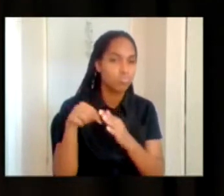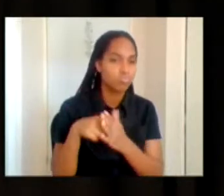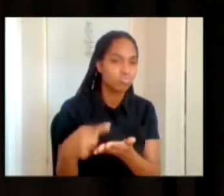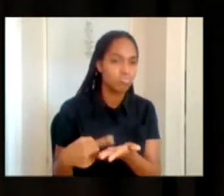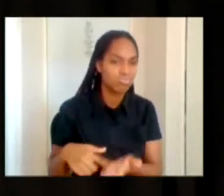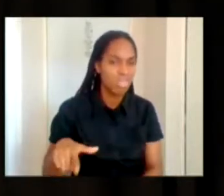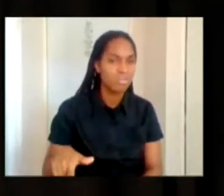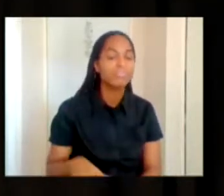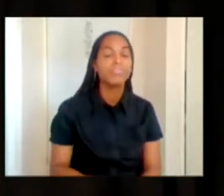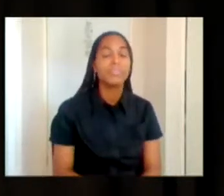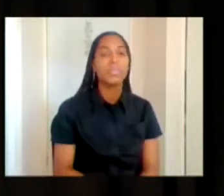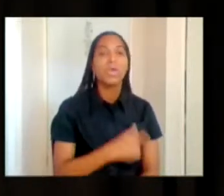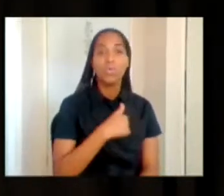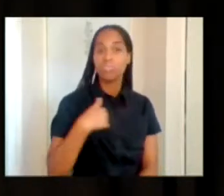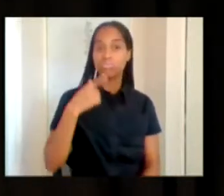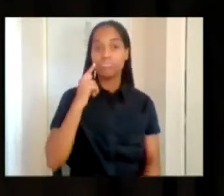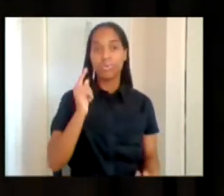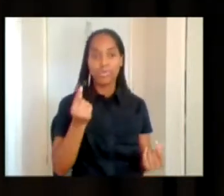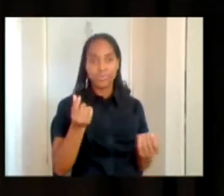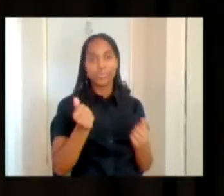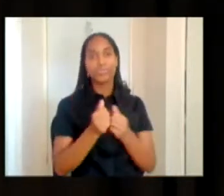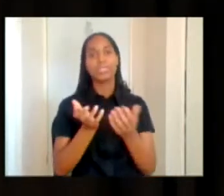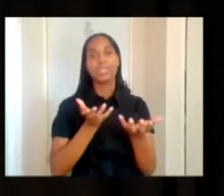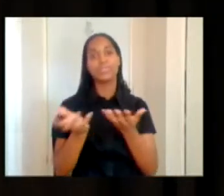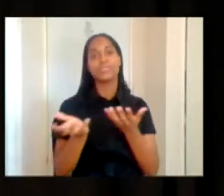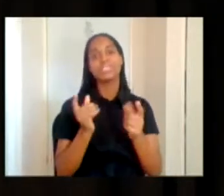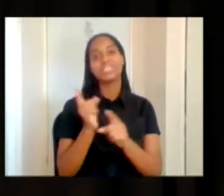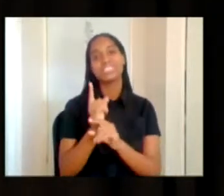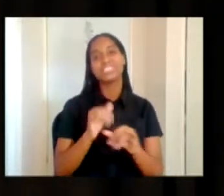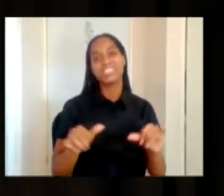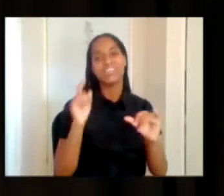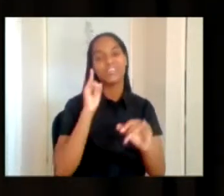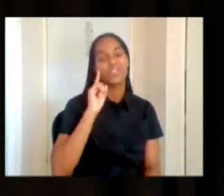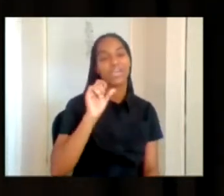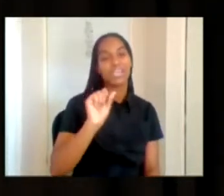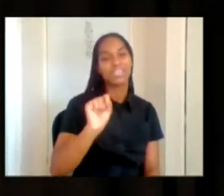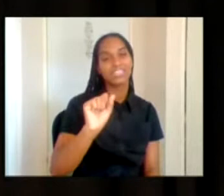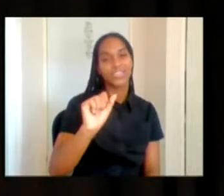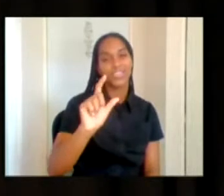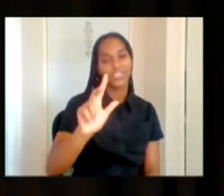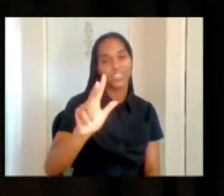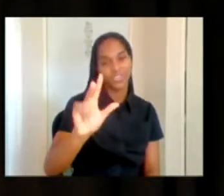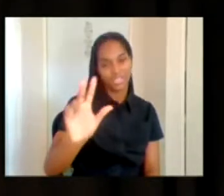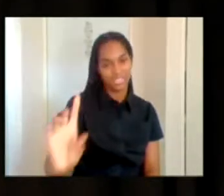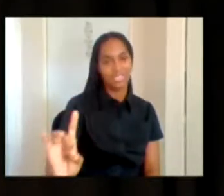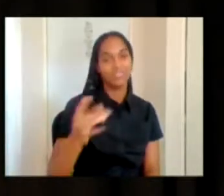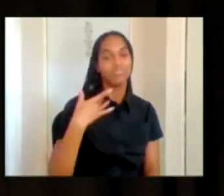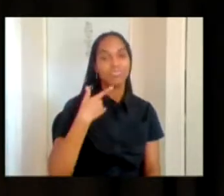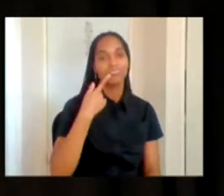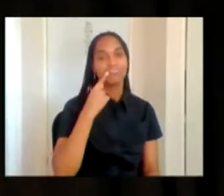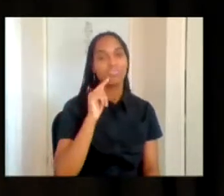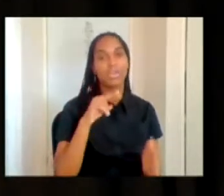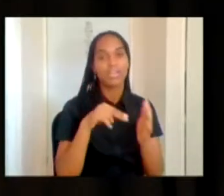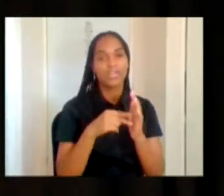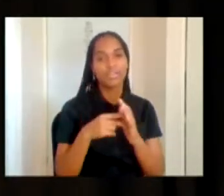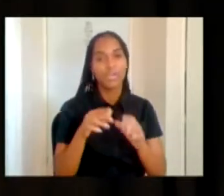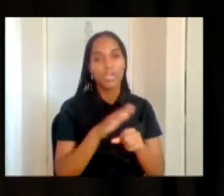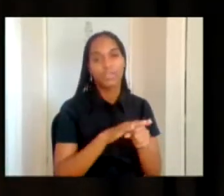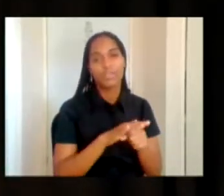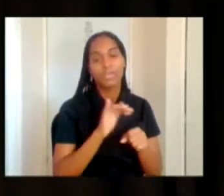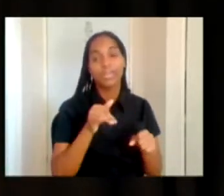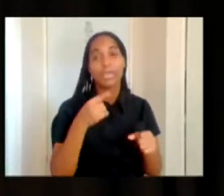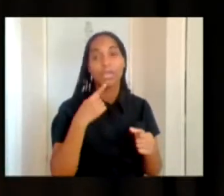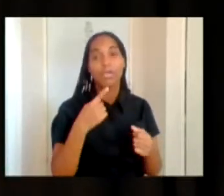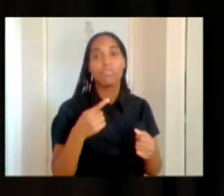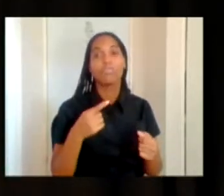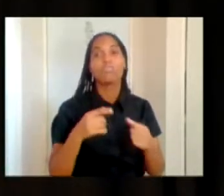But what we tried to do with the interactive standard in S38 was try to really define an environment that allows broadcasters to